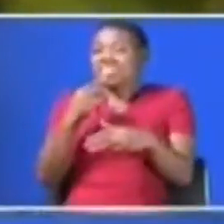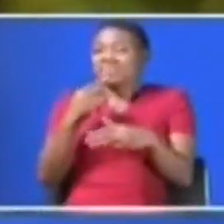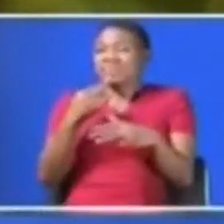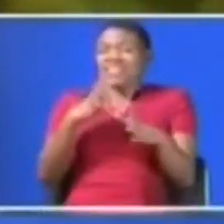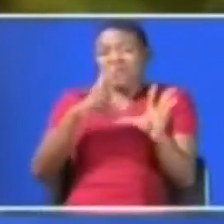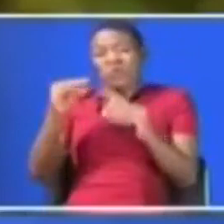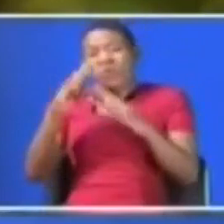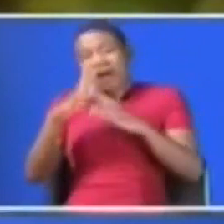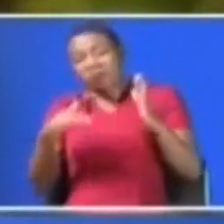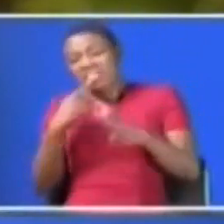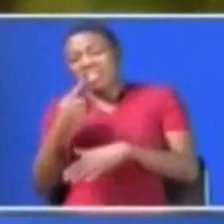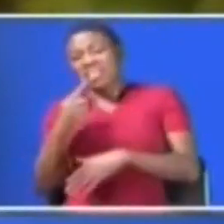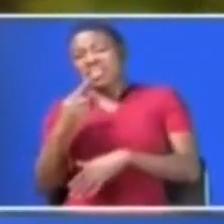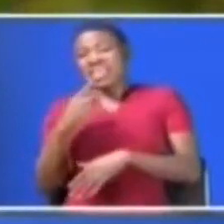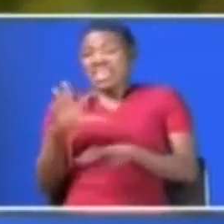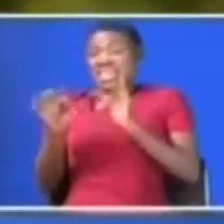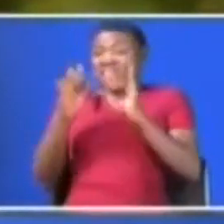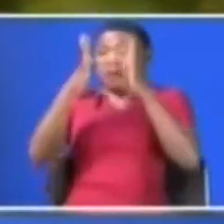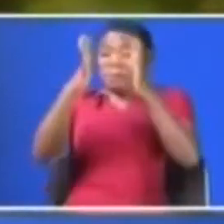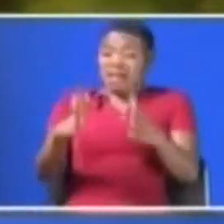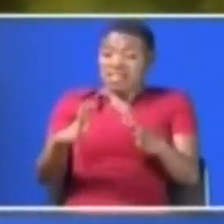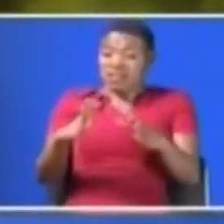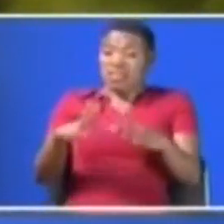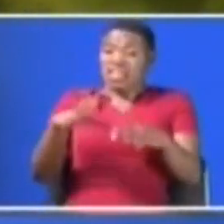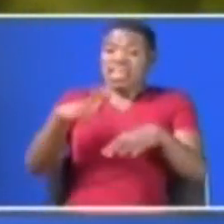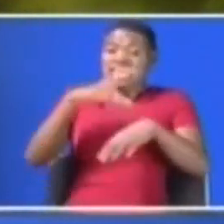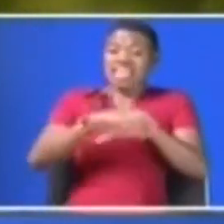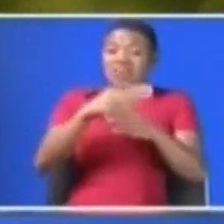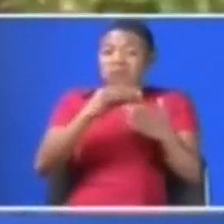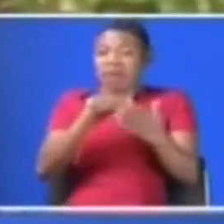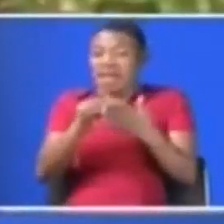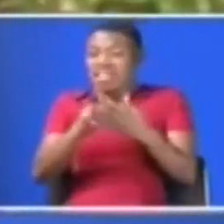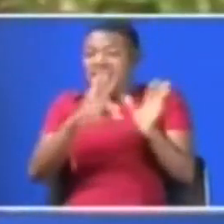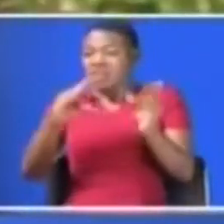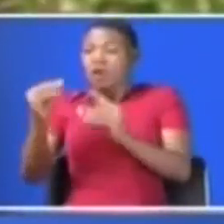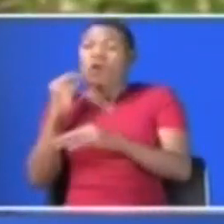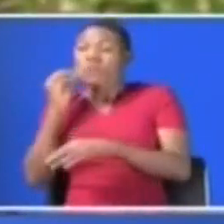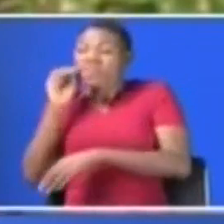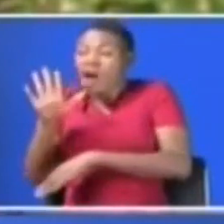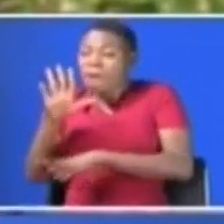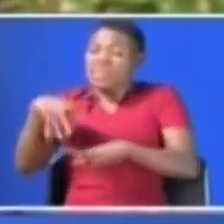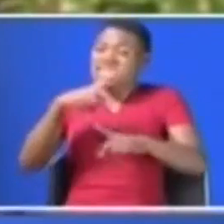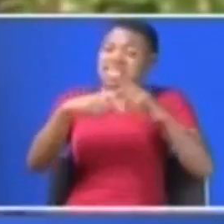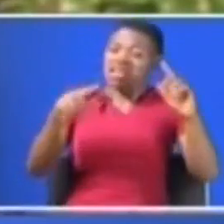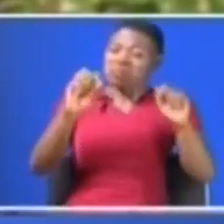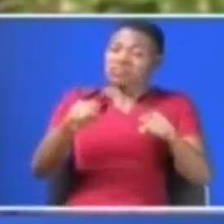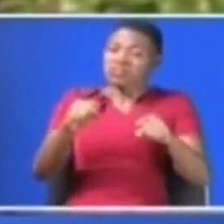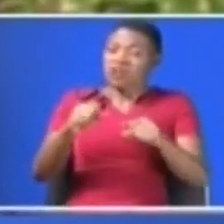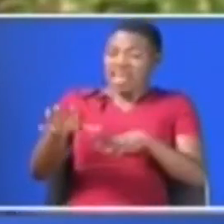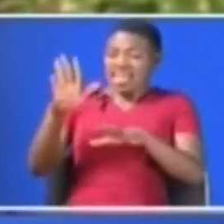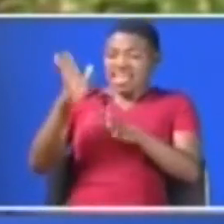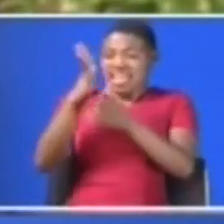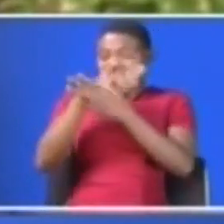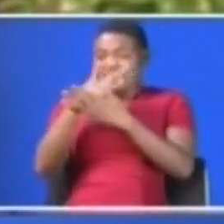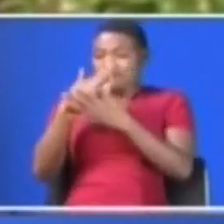nyumba, nikasikia anasema, kama mtu anabeba pesa ikipeleka kwao, lazima nimuue. John Kuria is a watchman by night and a